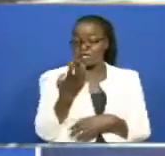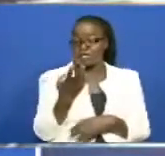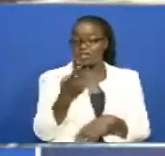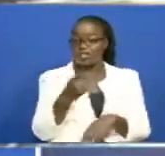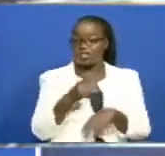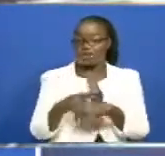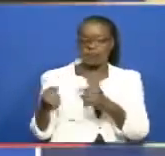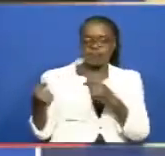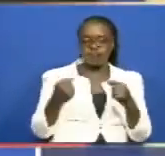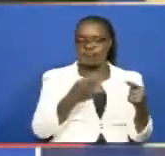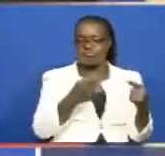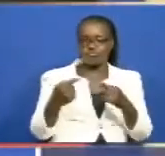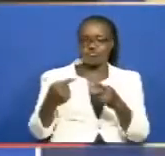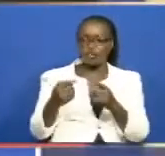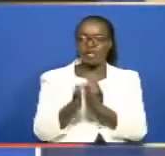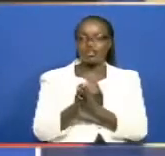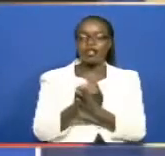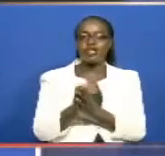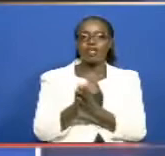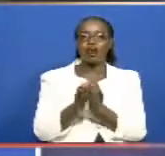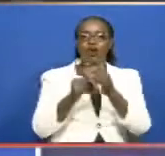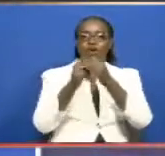the shrine.